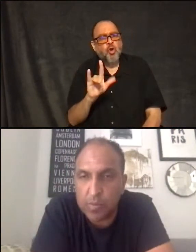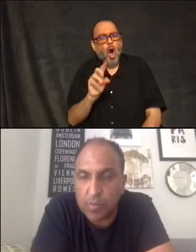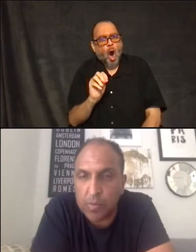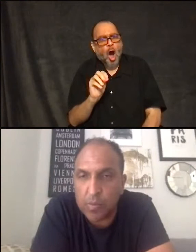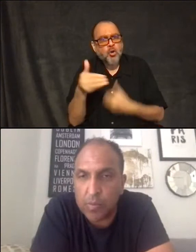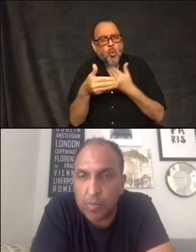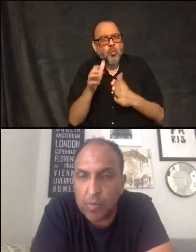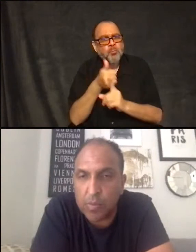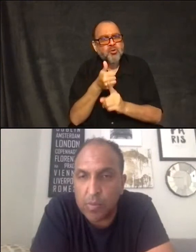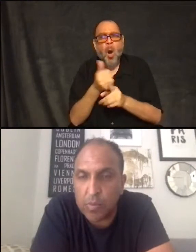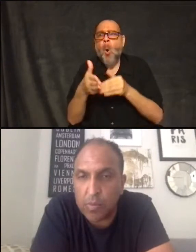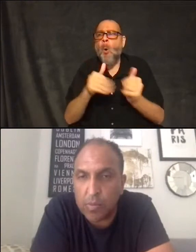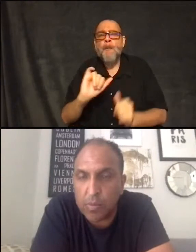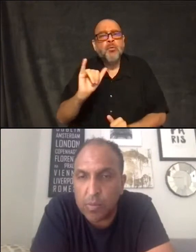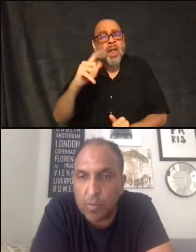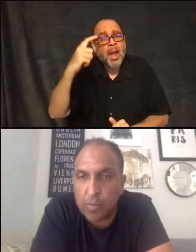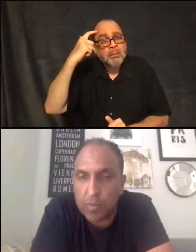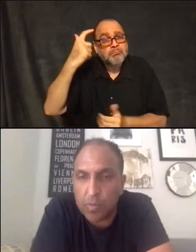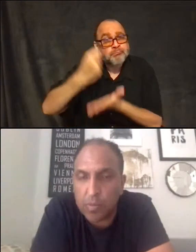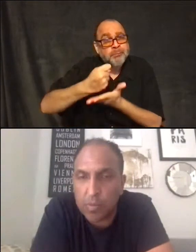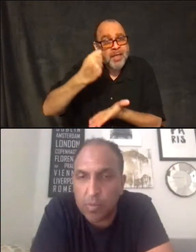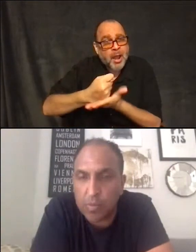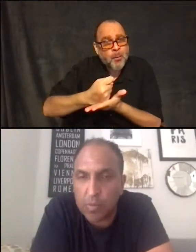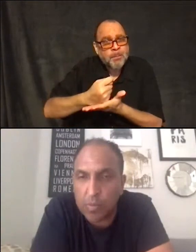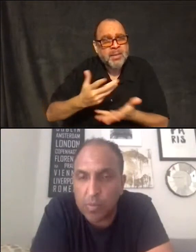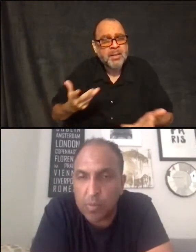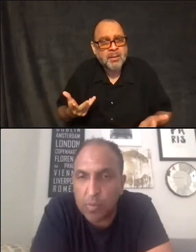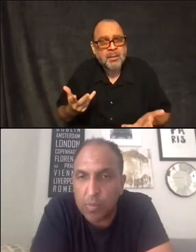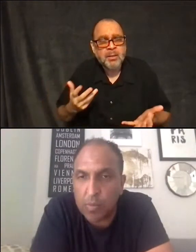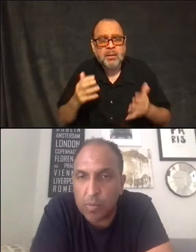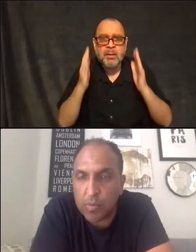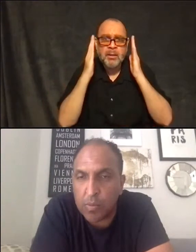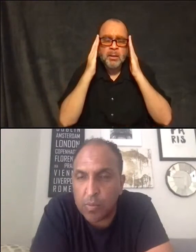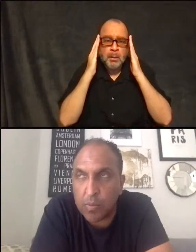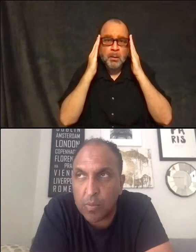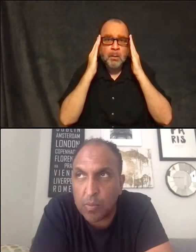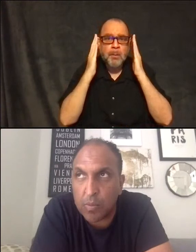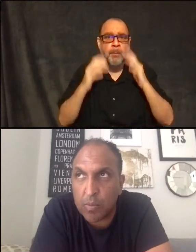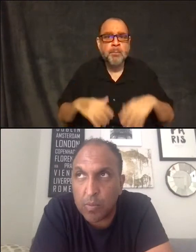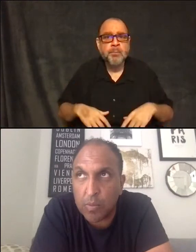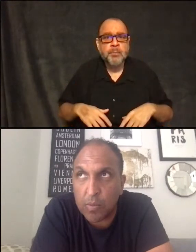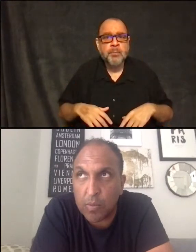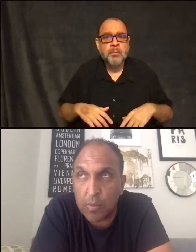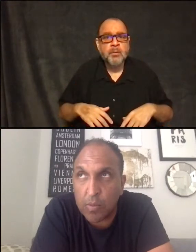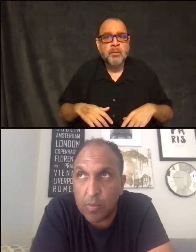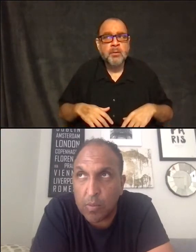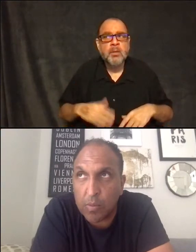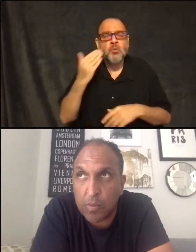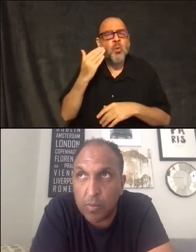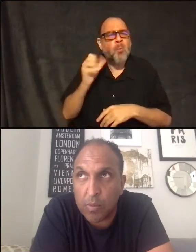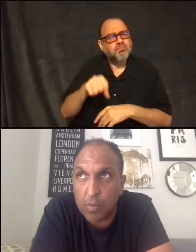Like, if so, how so? Like, I feel like I feel like we can use it as community, of course,